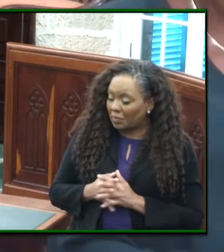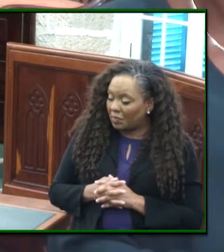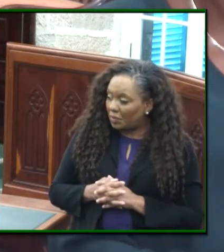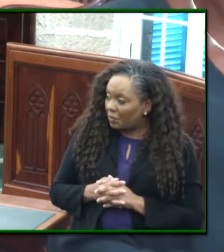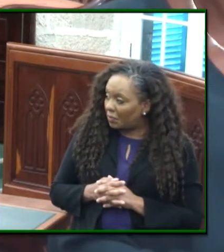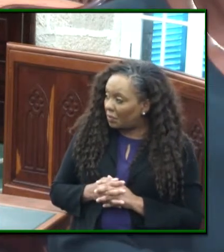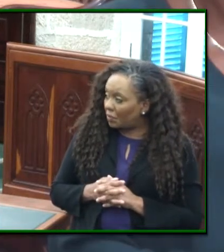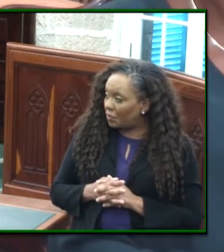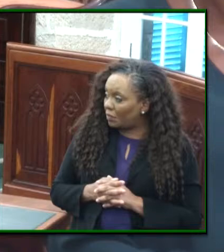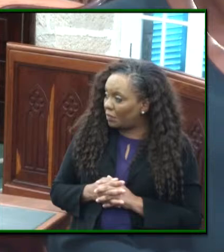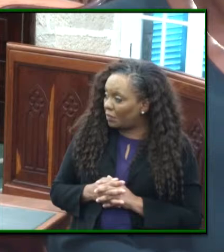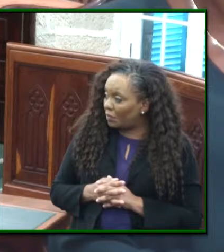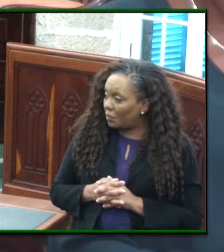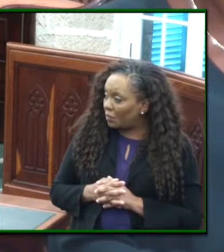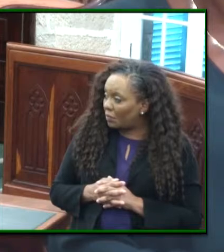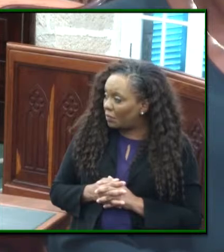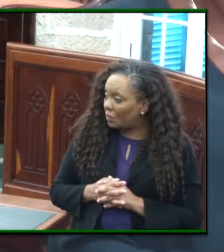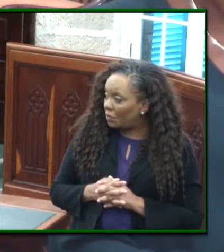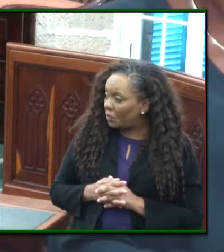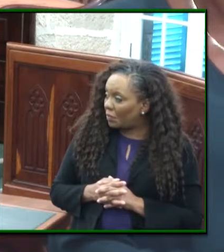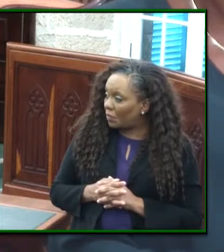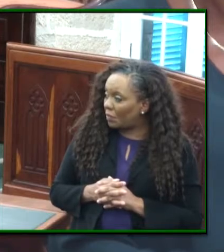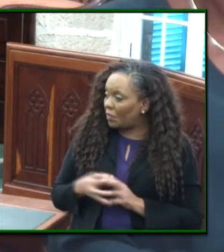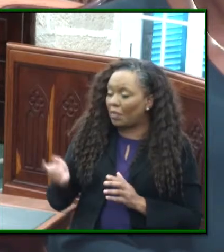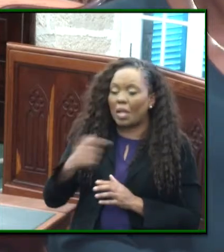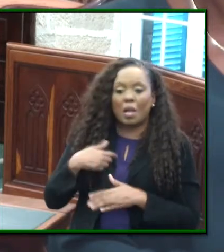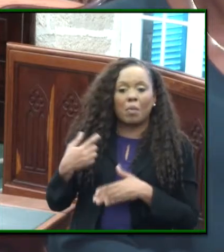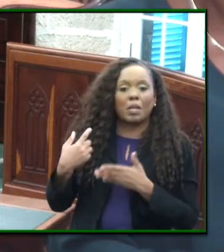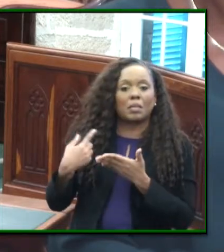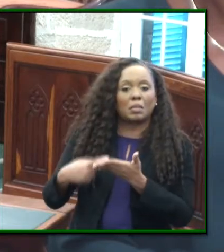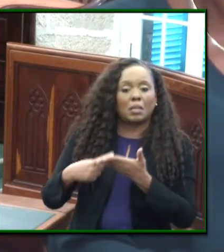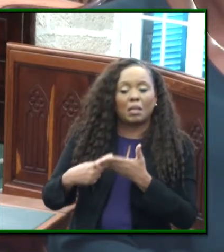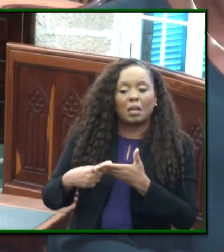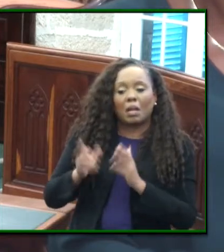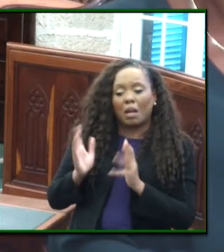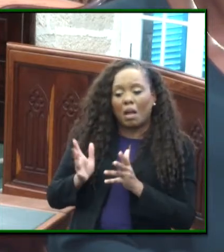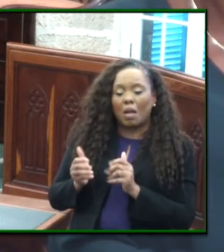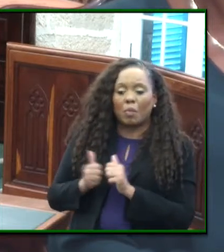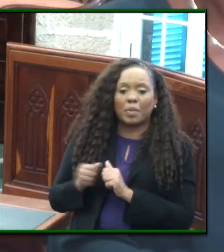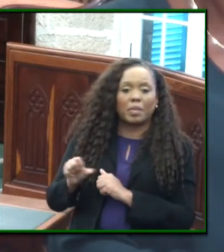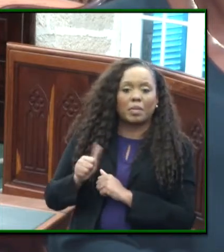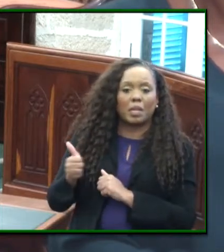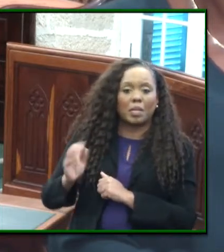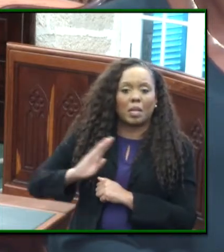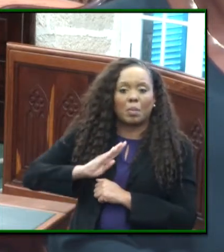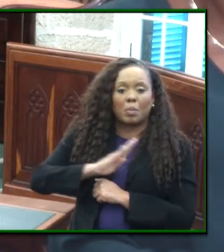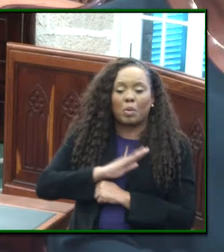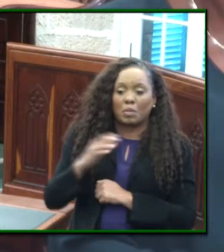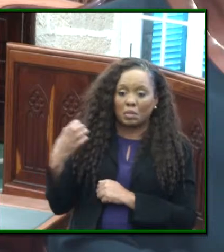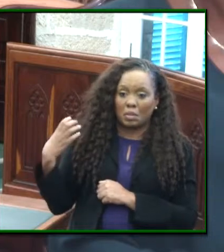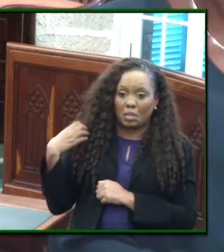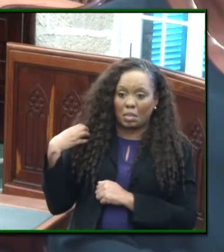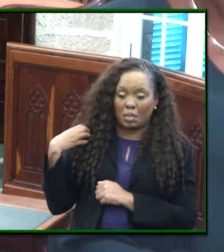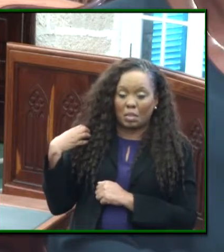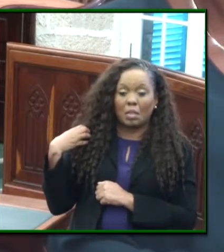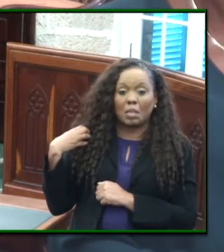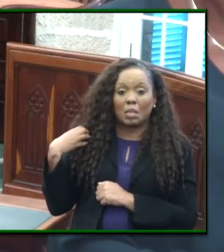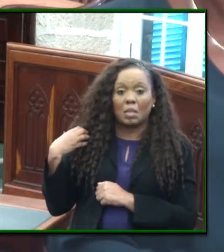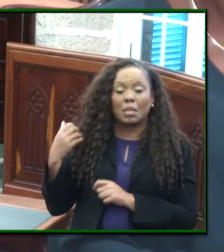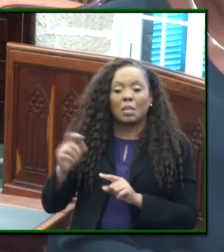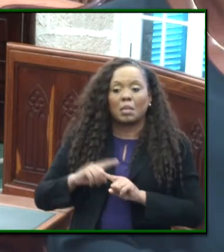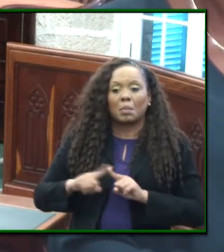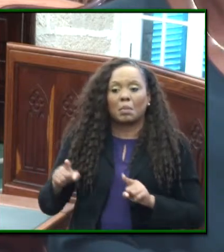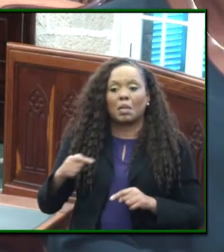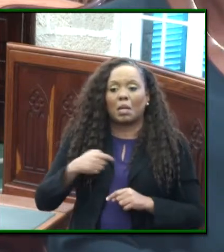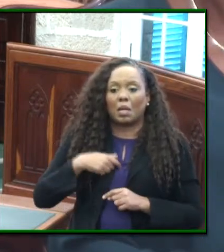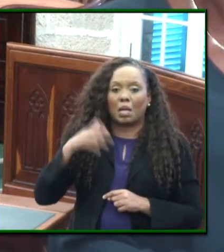I was dealing with a chairman of a board this morning, sorry. I will take the opportunity to make an